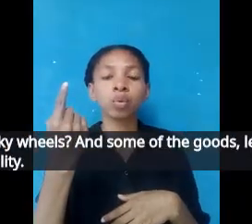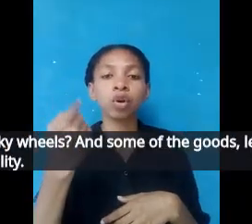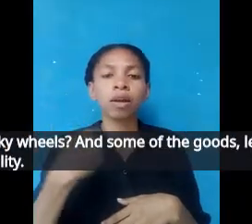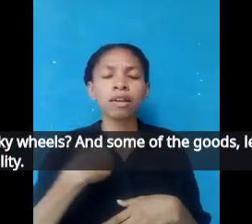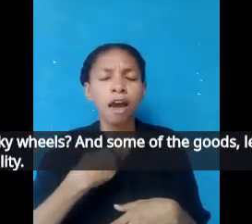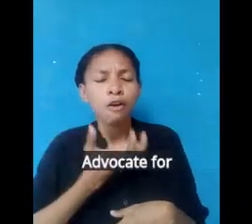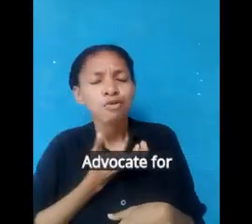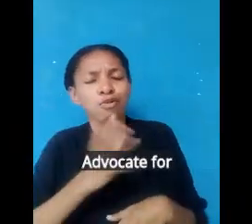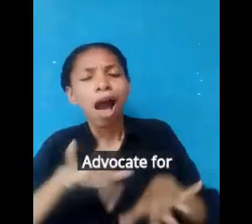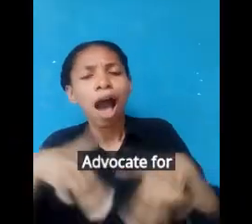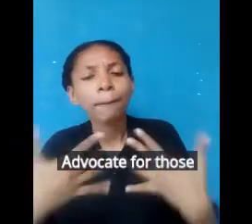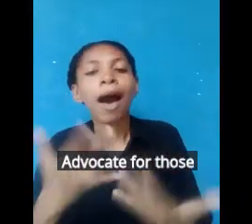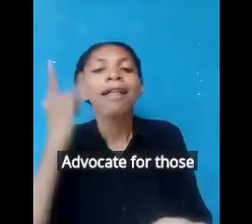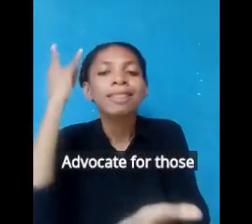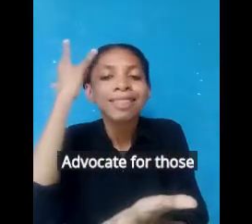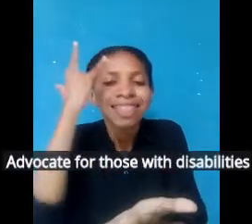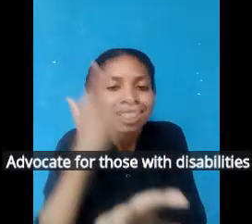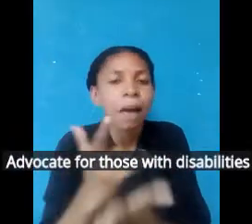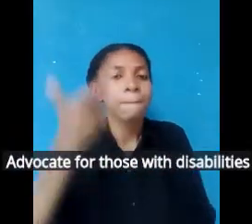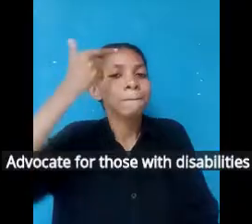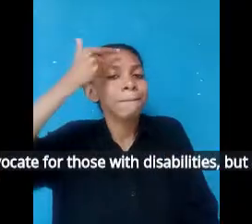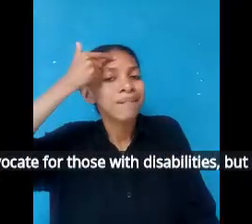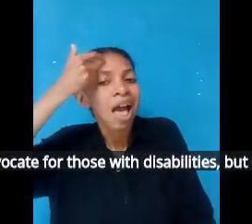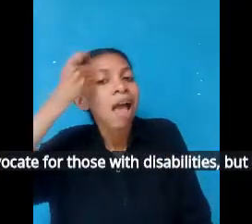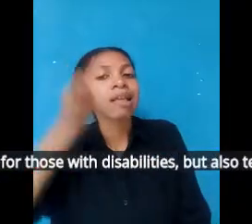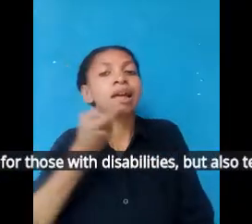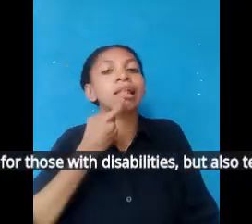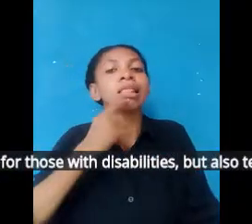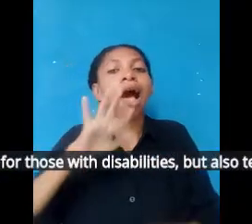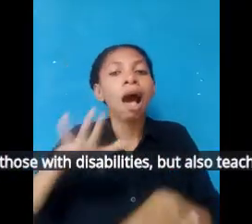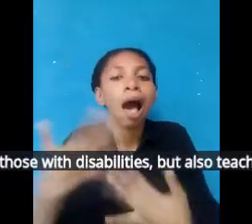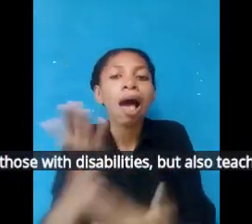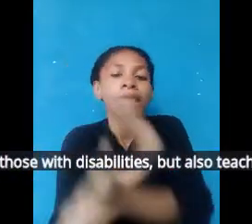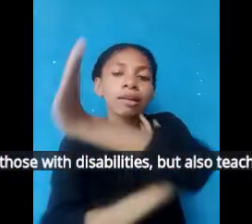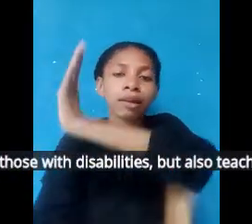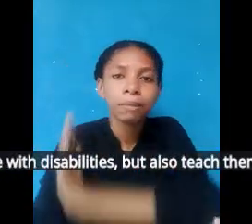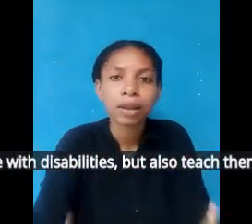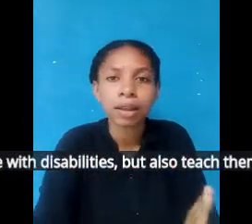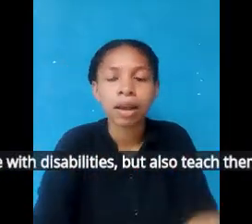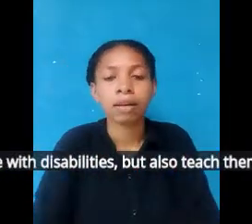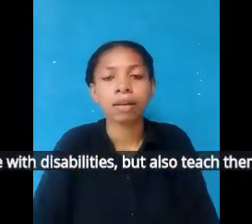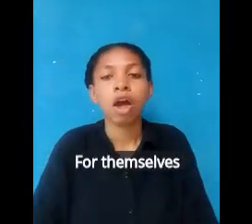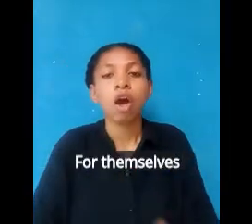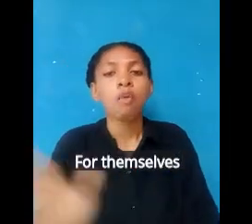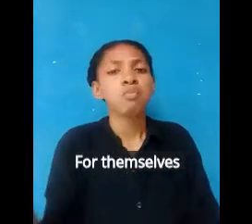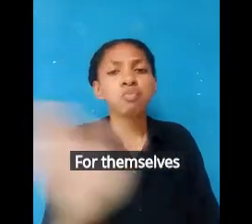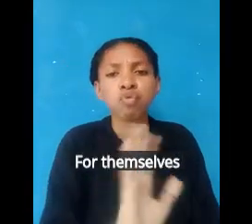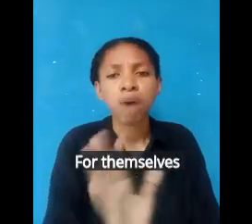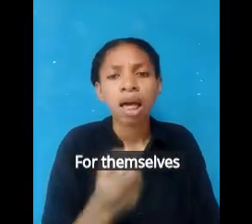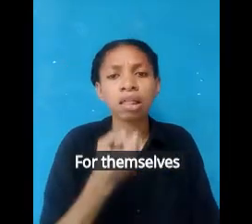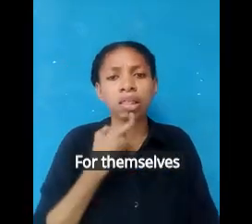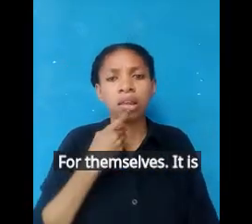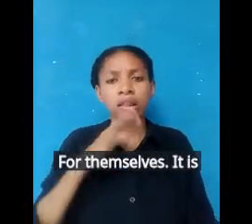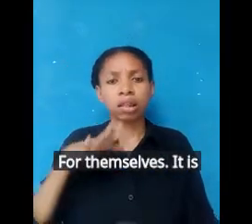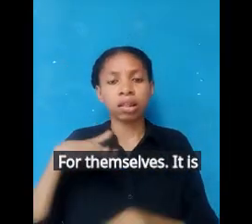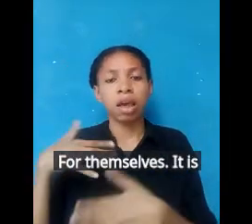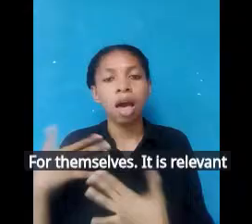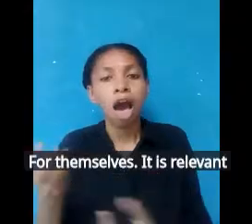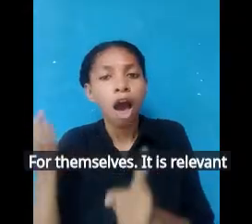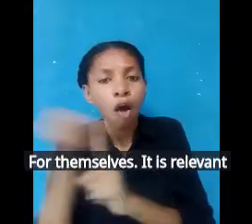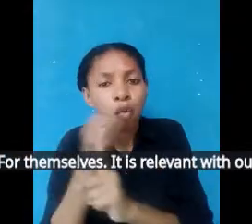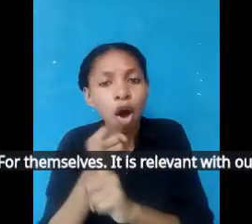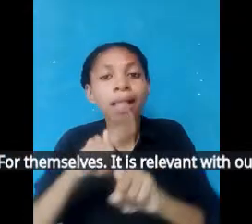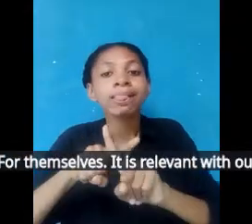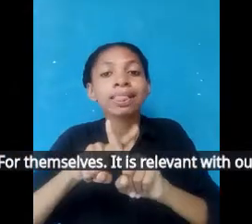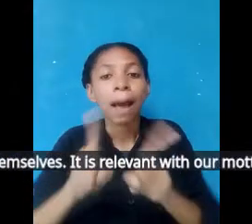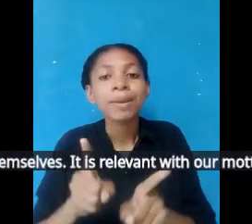for those with disabilities, but also teach them how to advocate for themselves. It is relevant with our motto